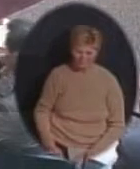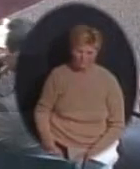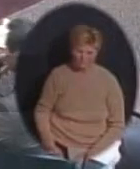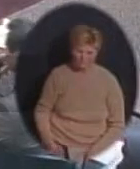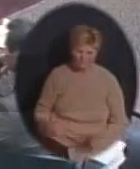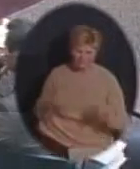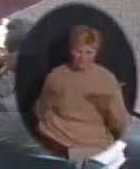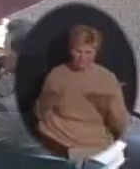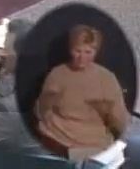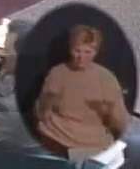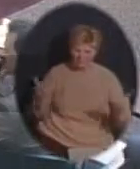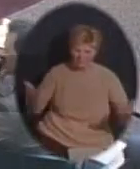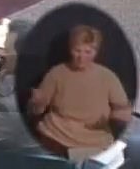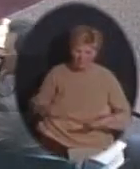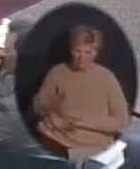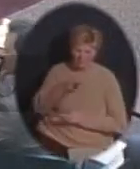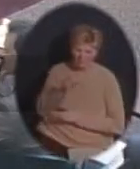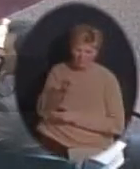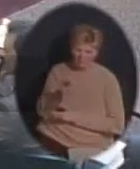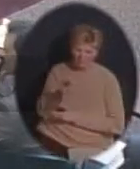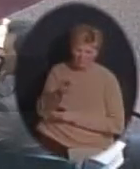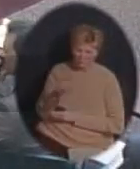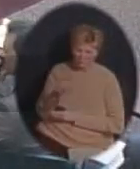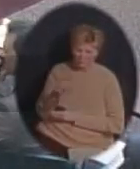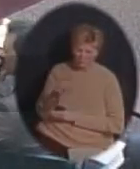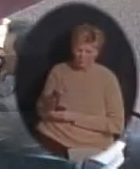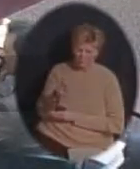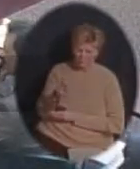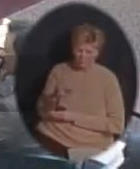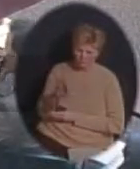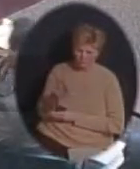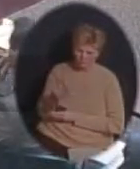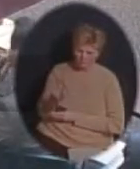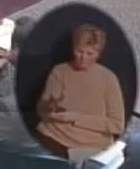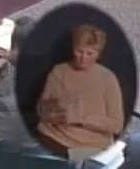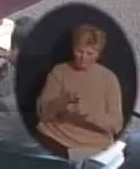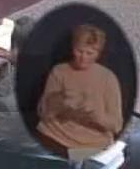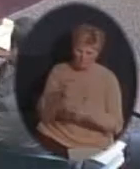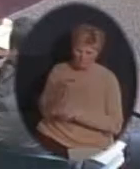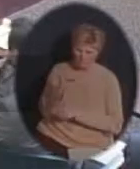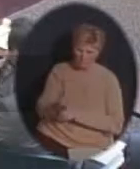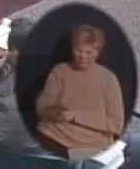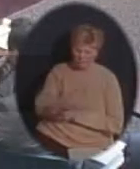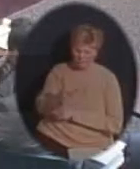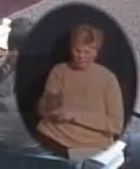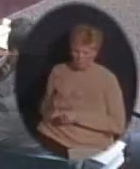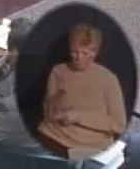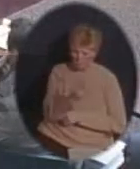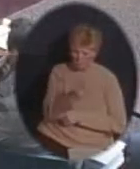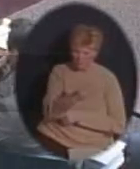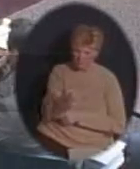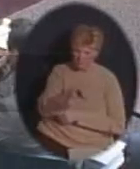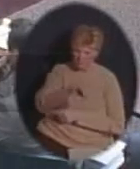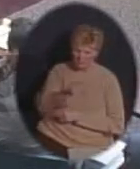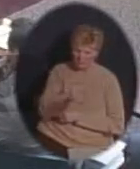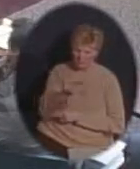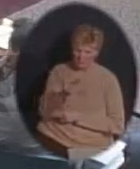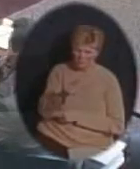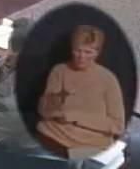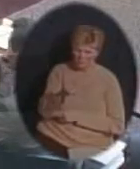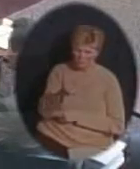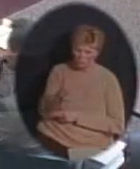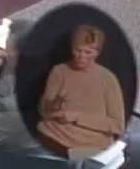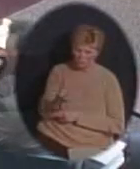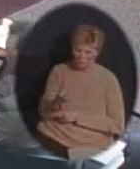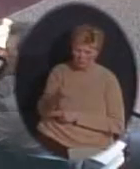Now we would welcome Jordan Kraft from Olathe Northwest and Julie Holler from the American Olathe Daughters